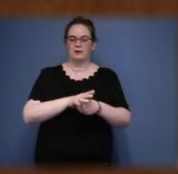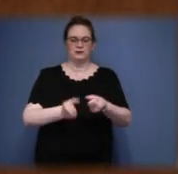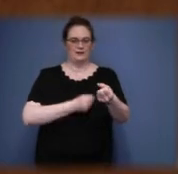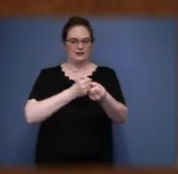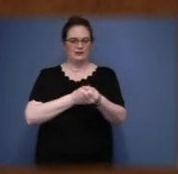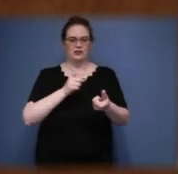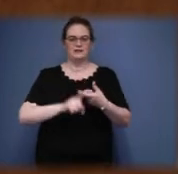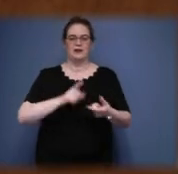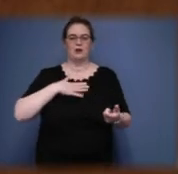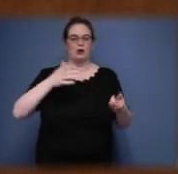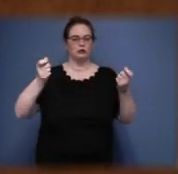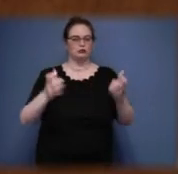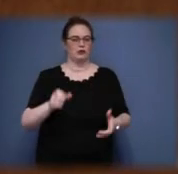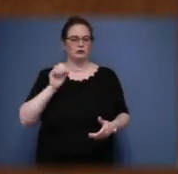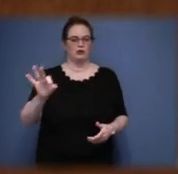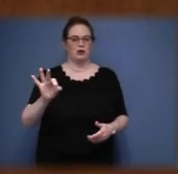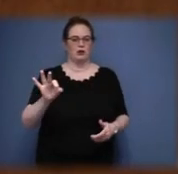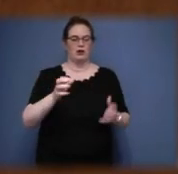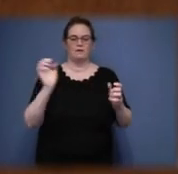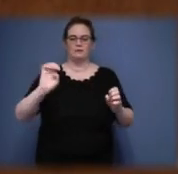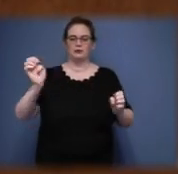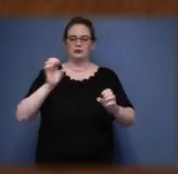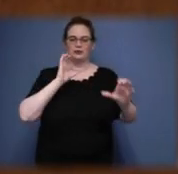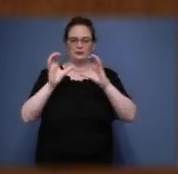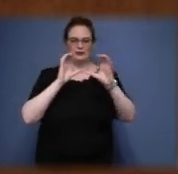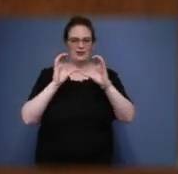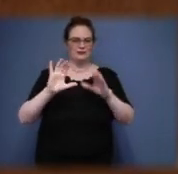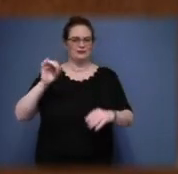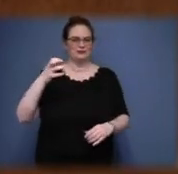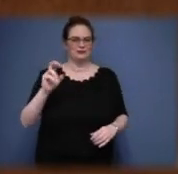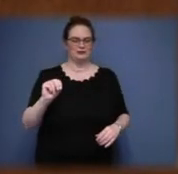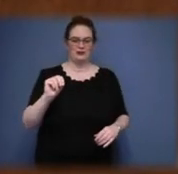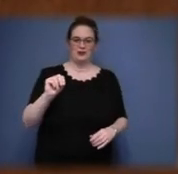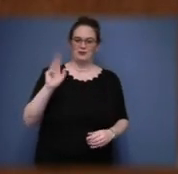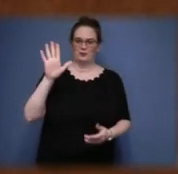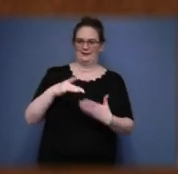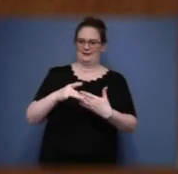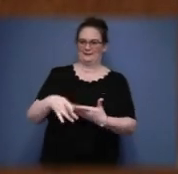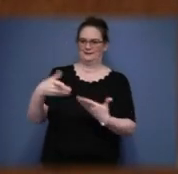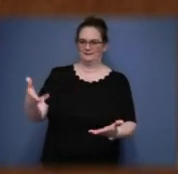Allegiance, and our Director of Emergency Communications, John Guy, will lead us.